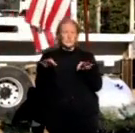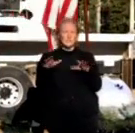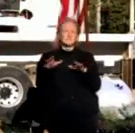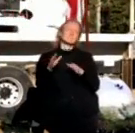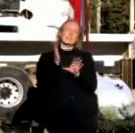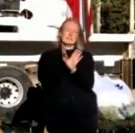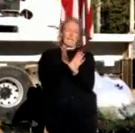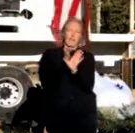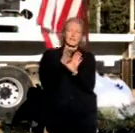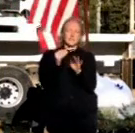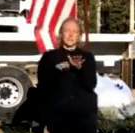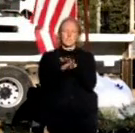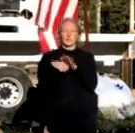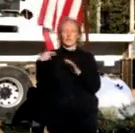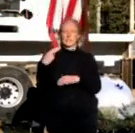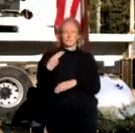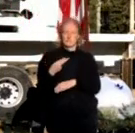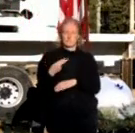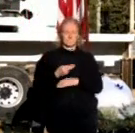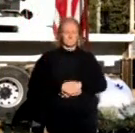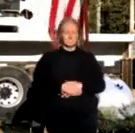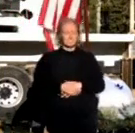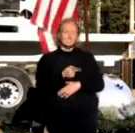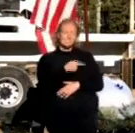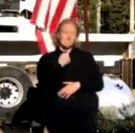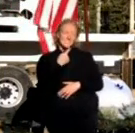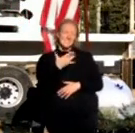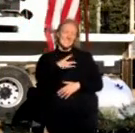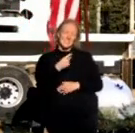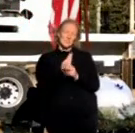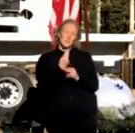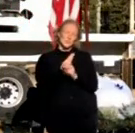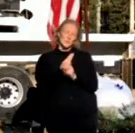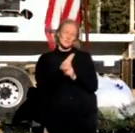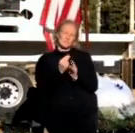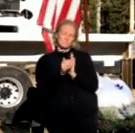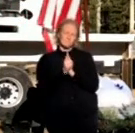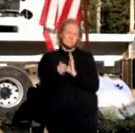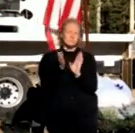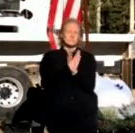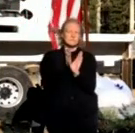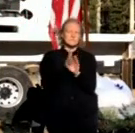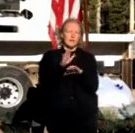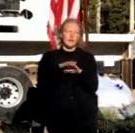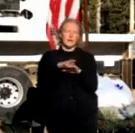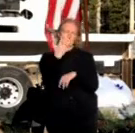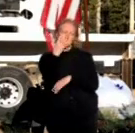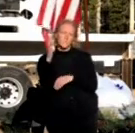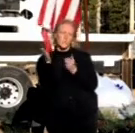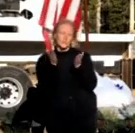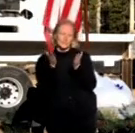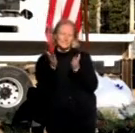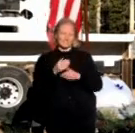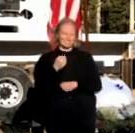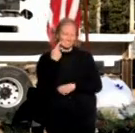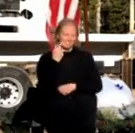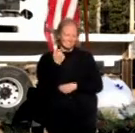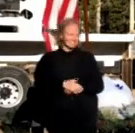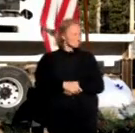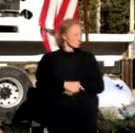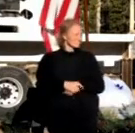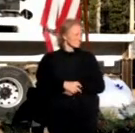psychology and a minor in history. He says that he likes to use his expertise in psychology on the Forest Service.